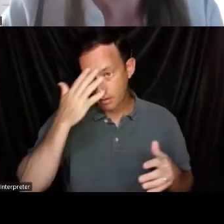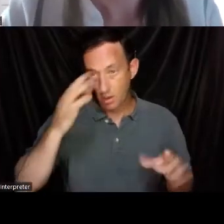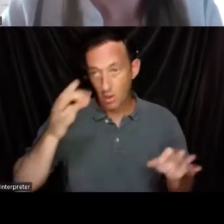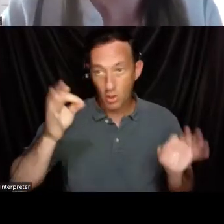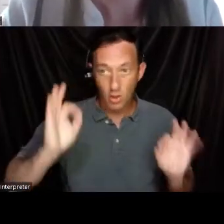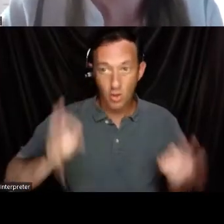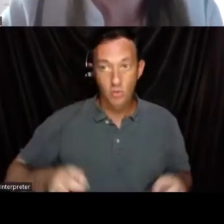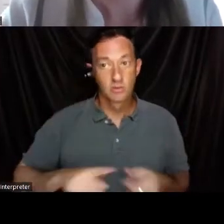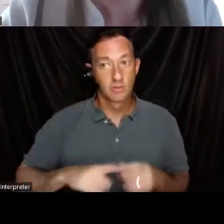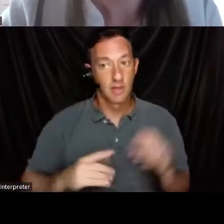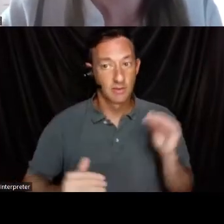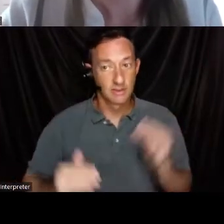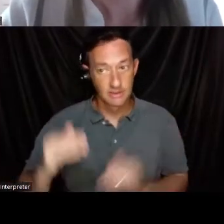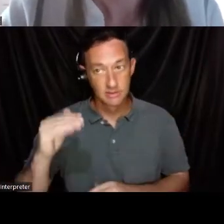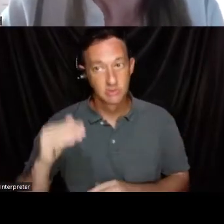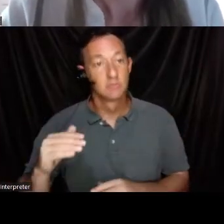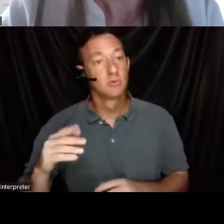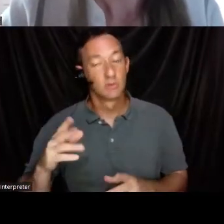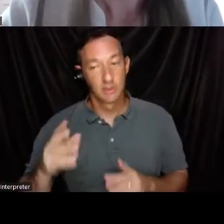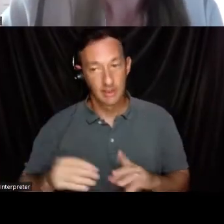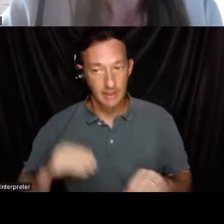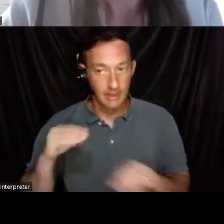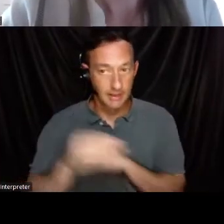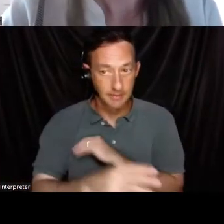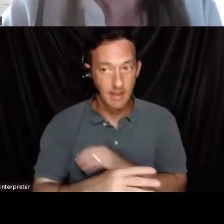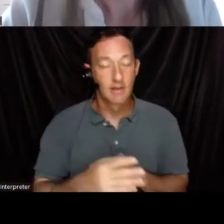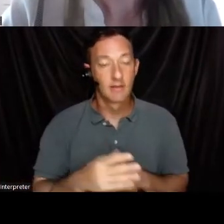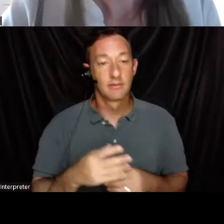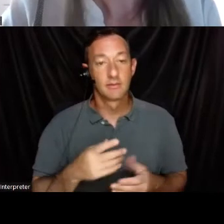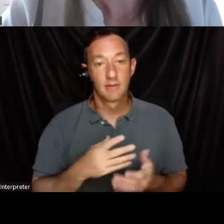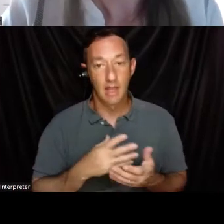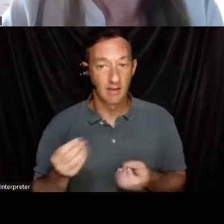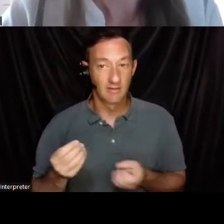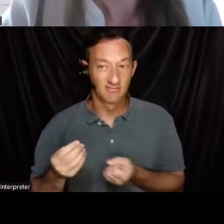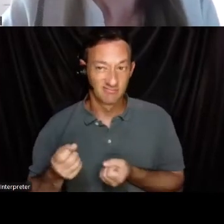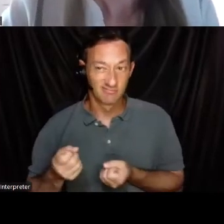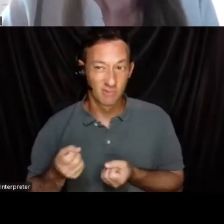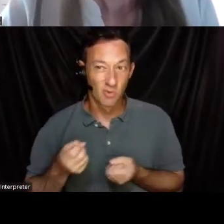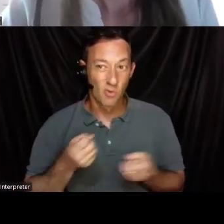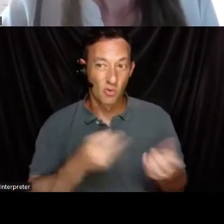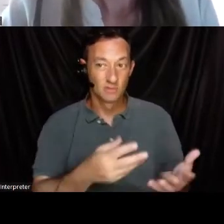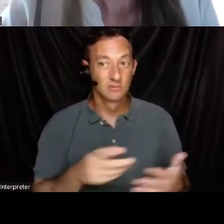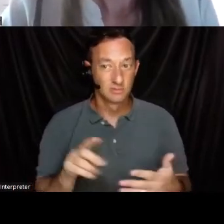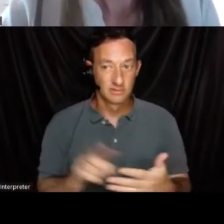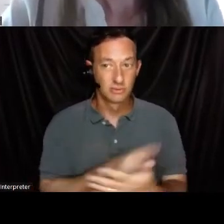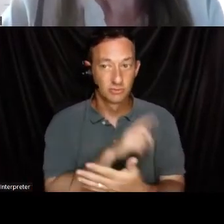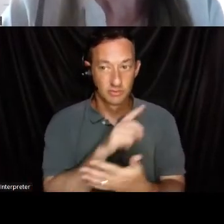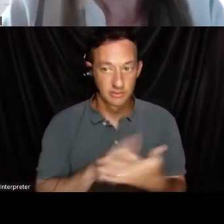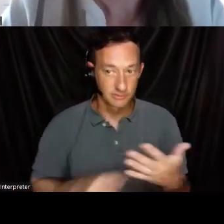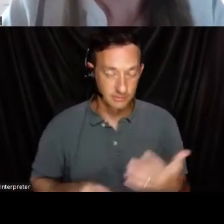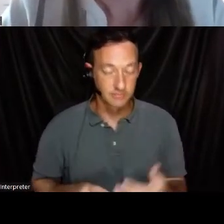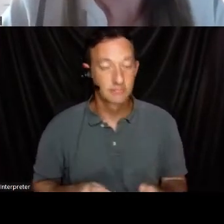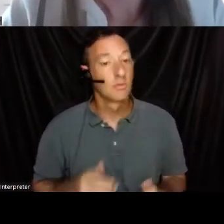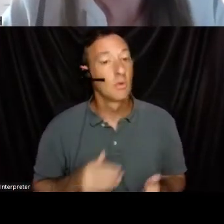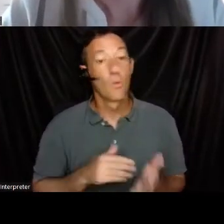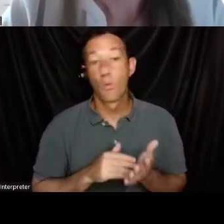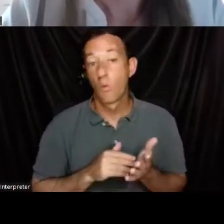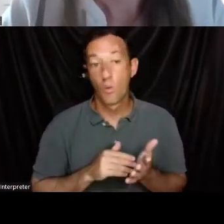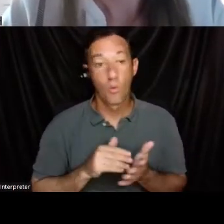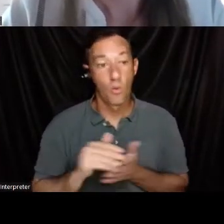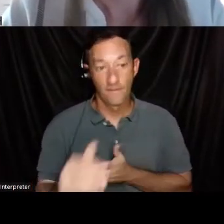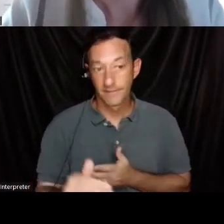disparate impact and causation here? Now, a lot of the times, you are not going to have